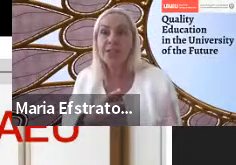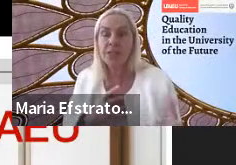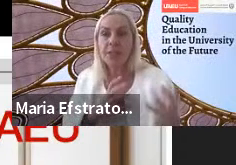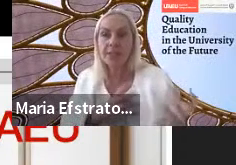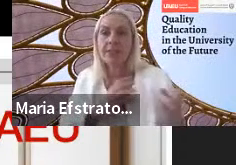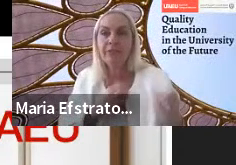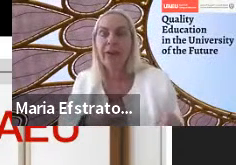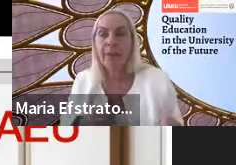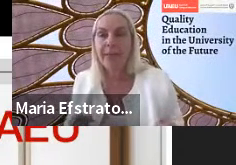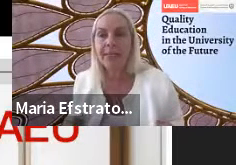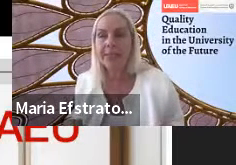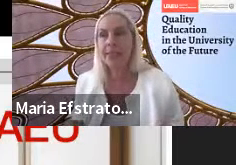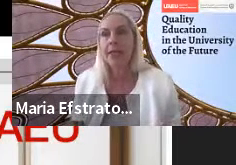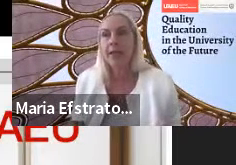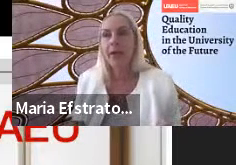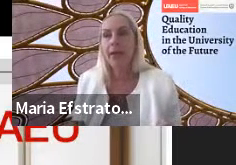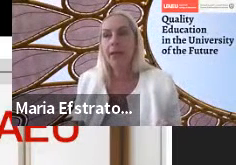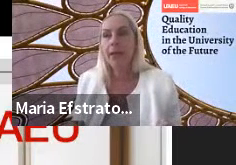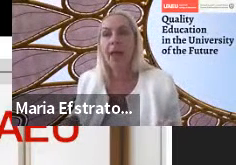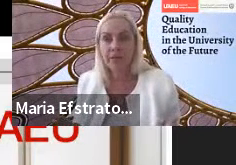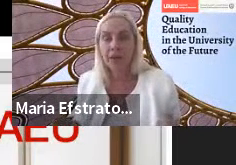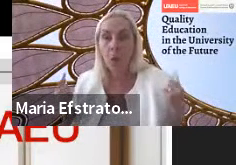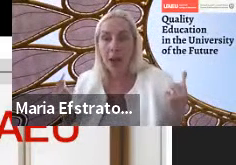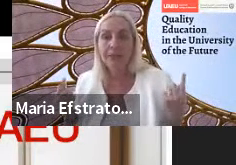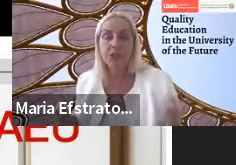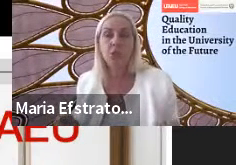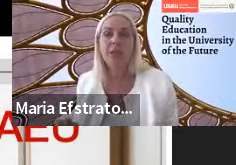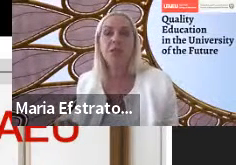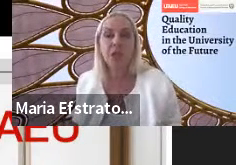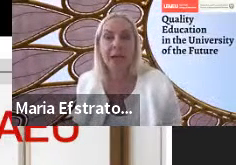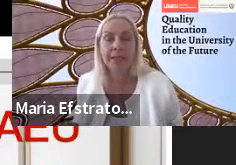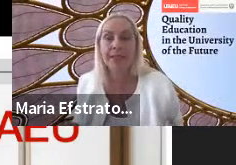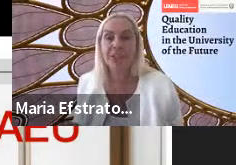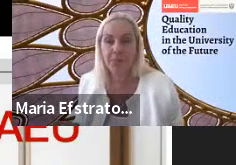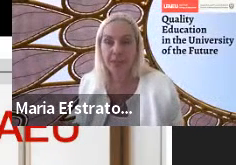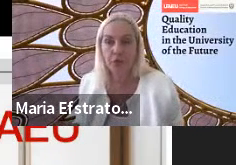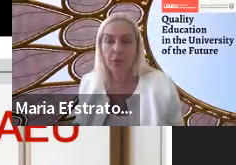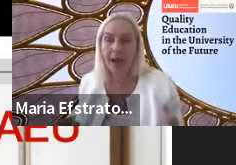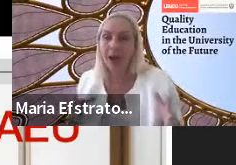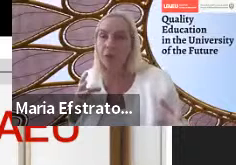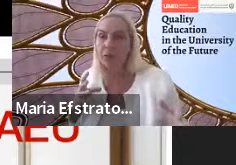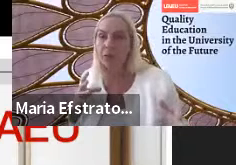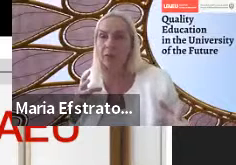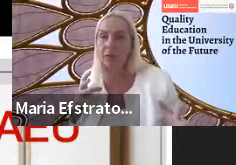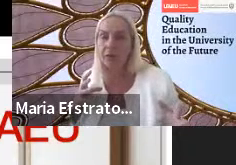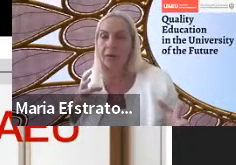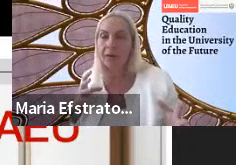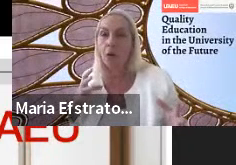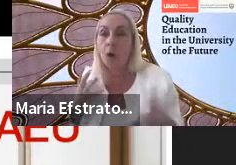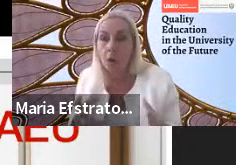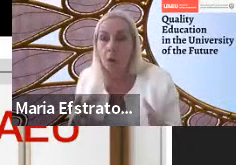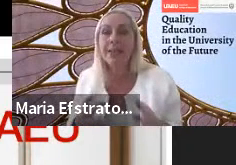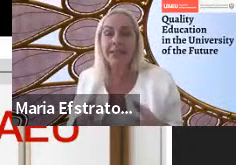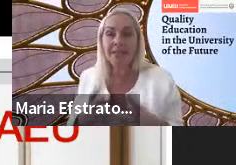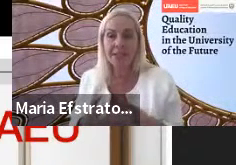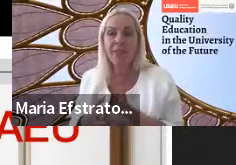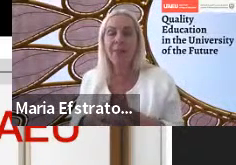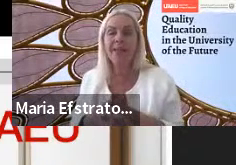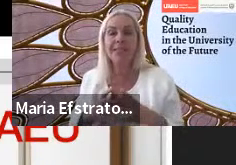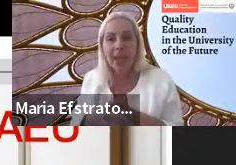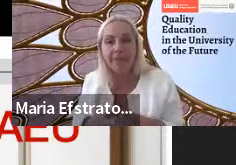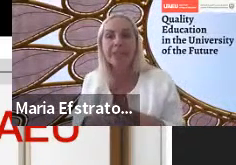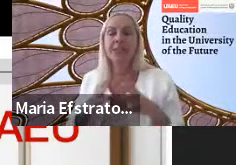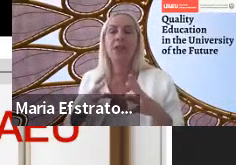and research in families having at least one child in the spectrum, how already